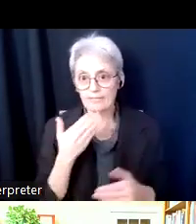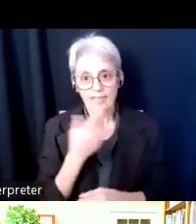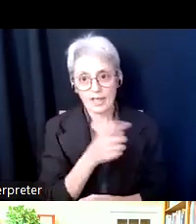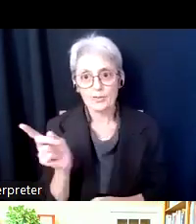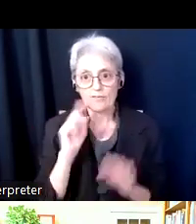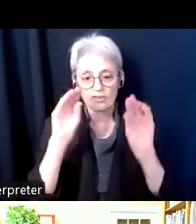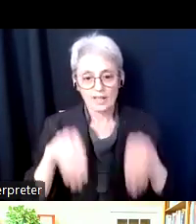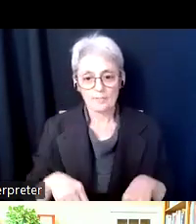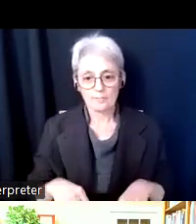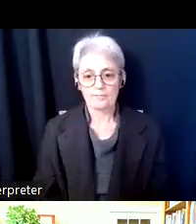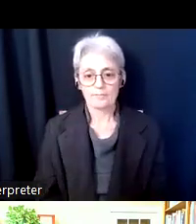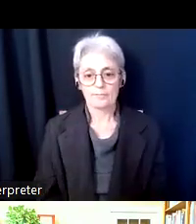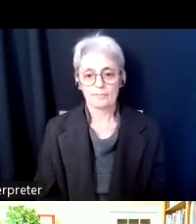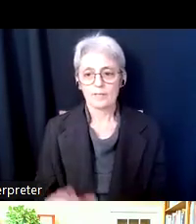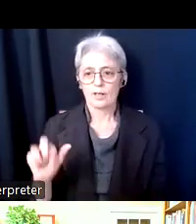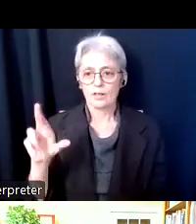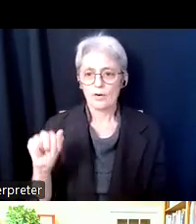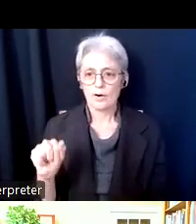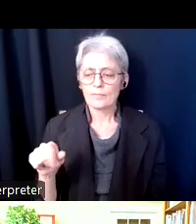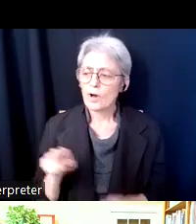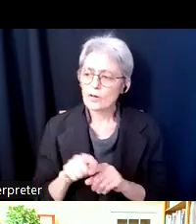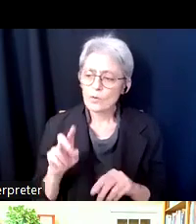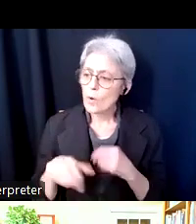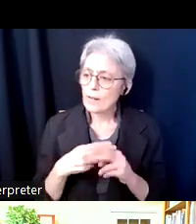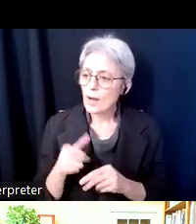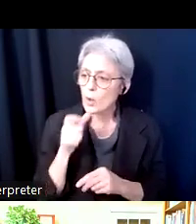And how about who's here, Laura?